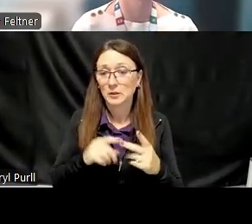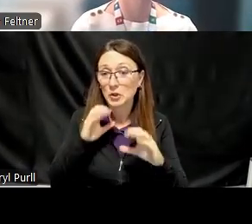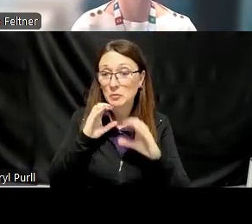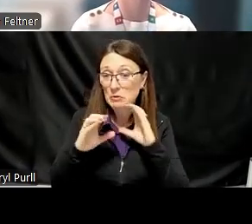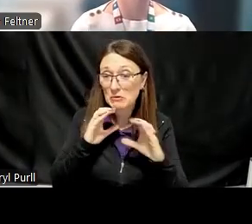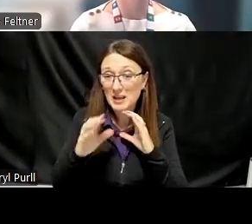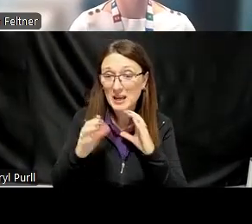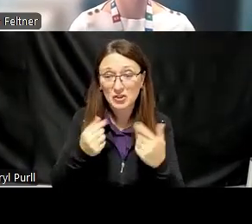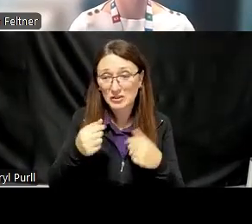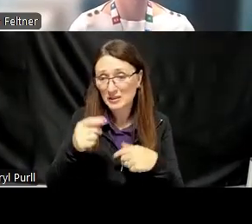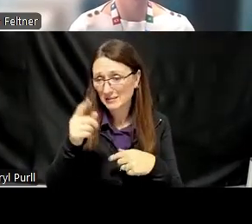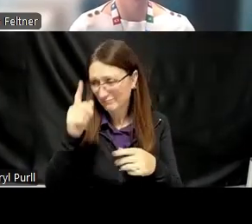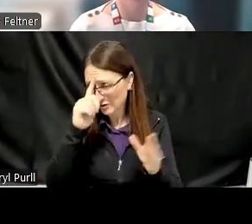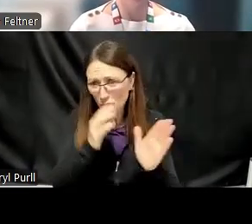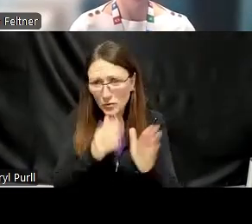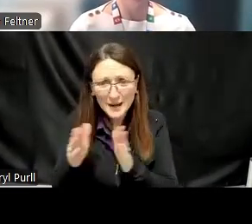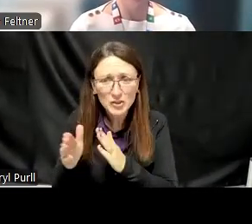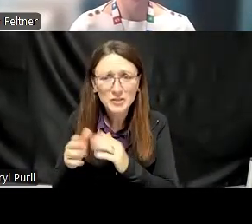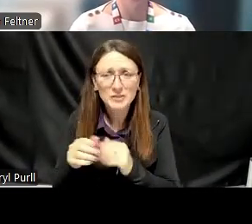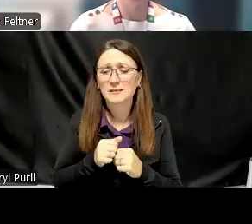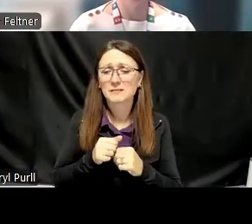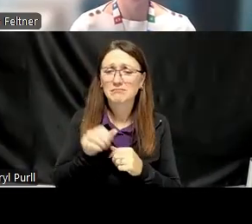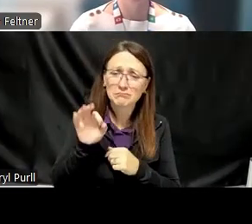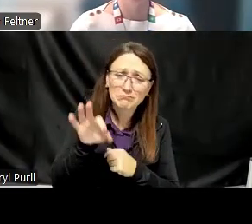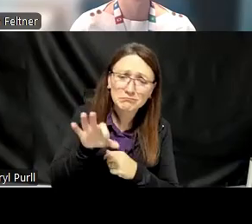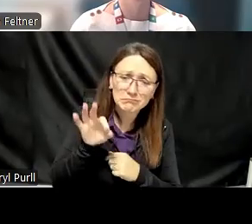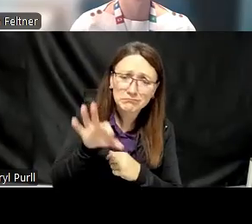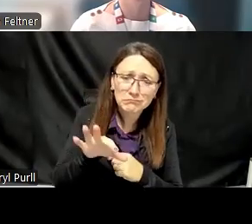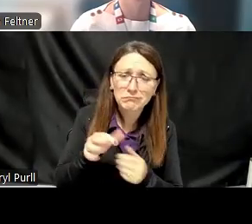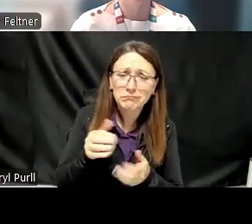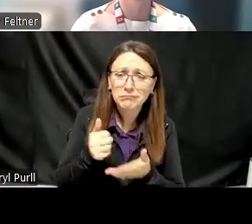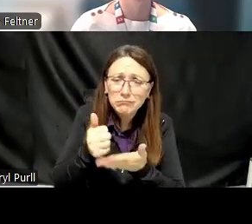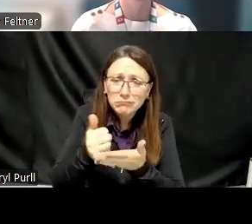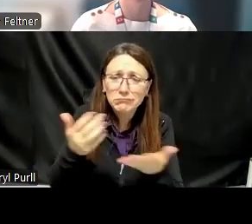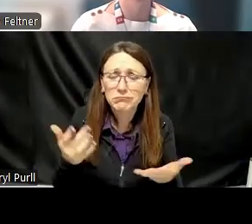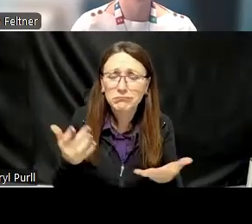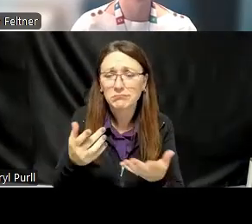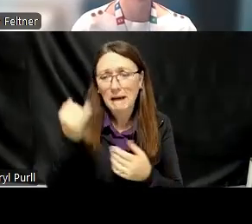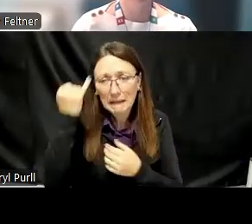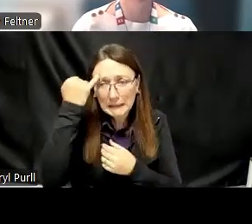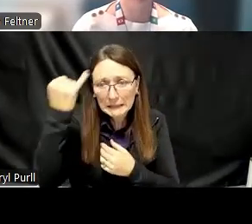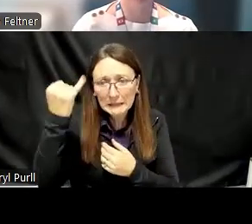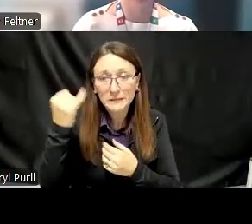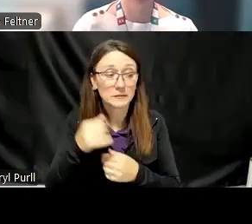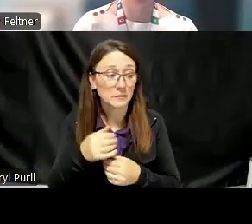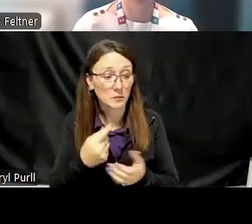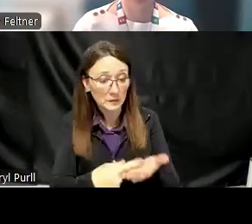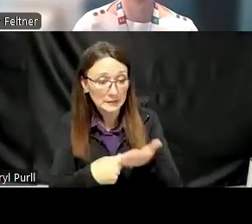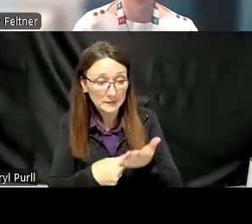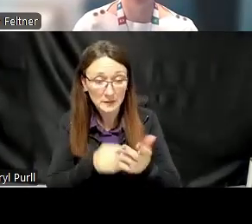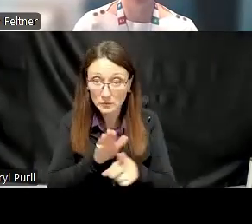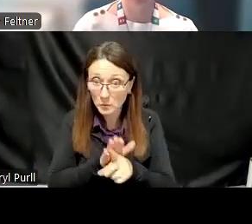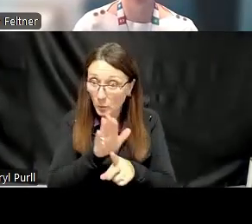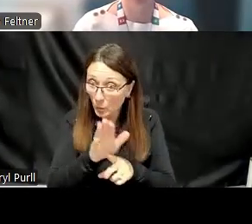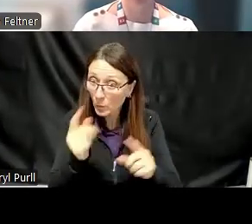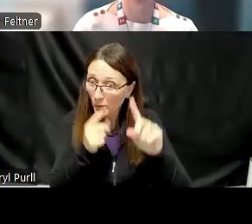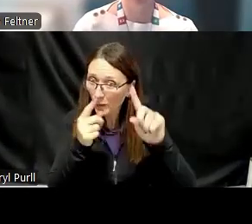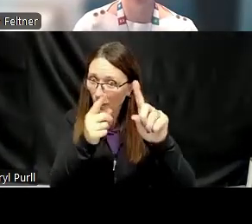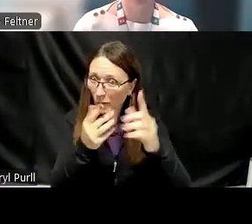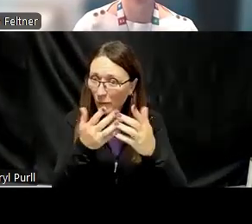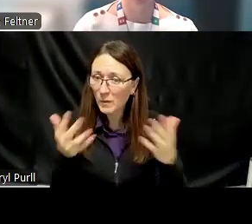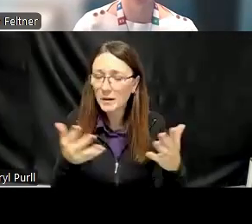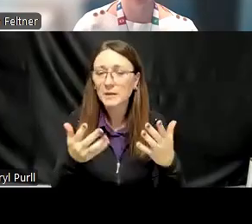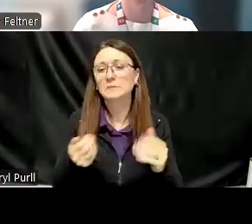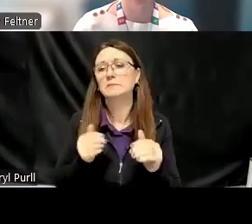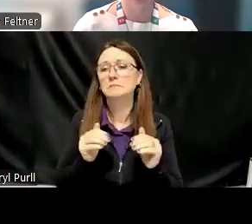and strategies. Um, we talk about what your goals are and any sort of recommended next